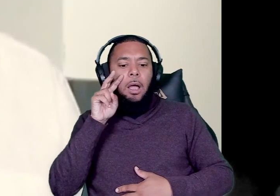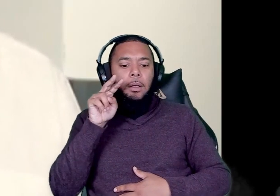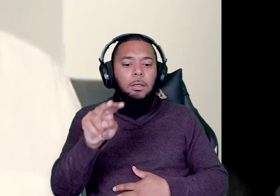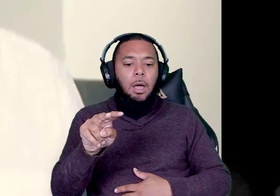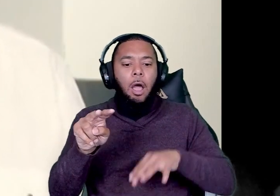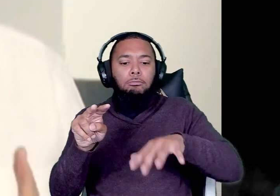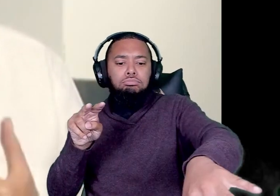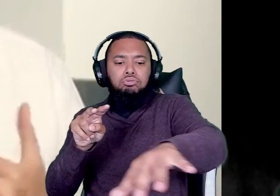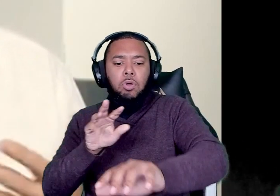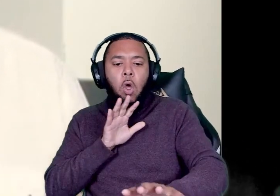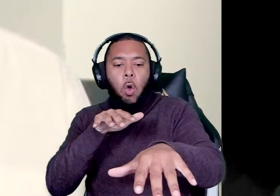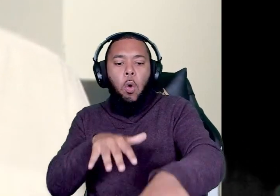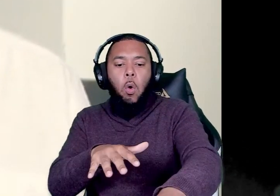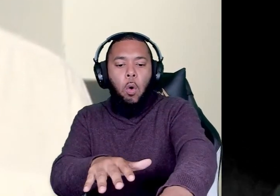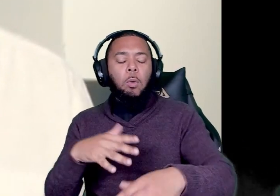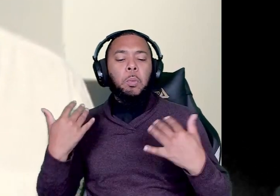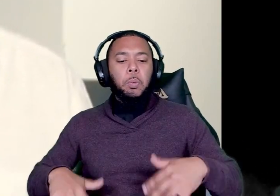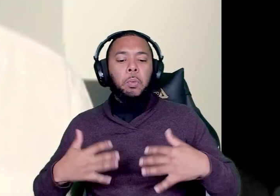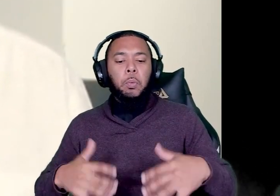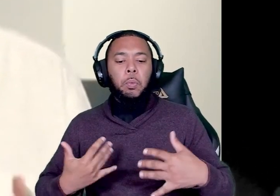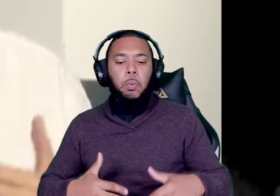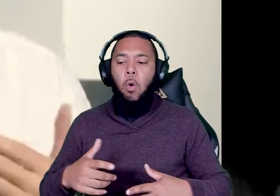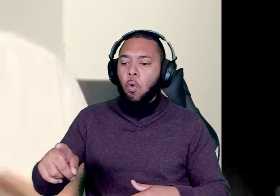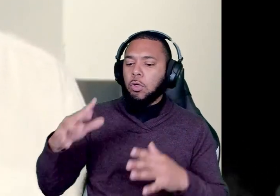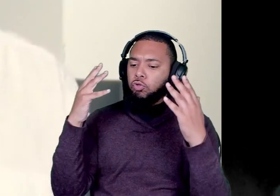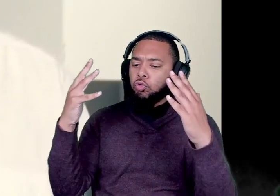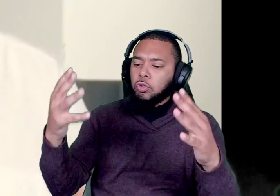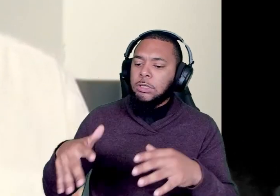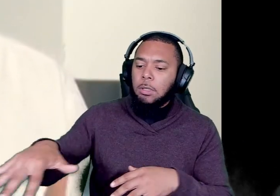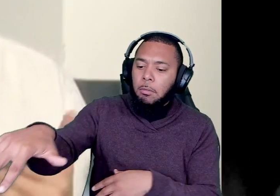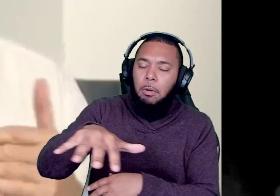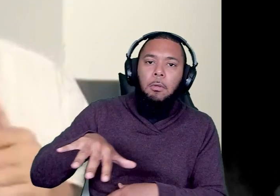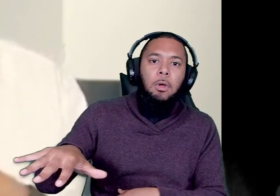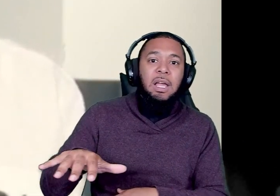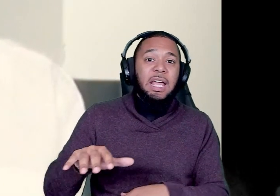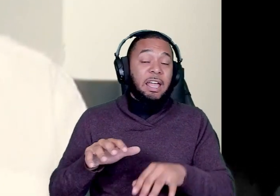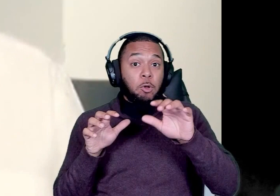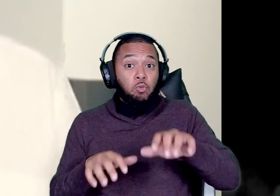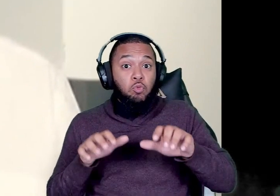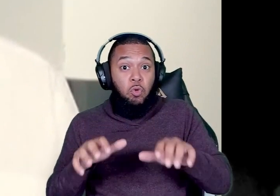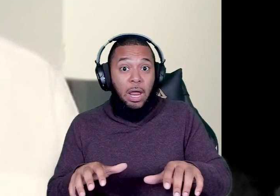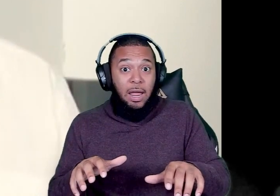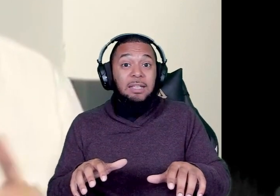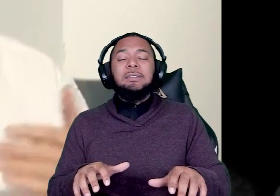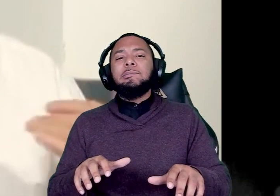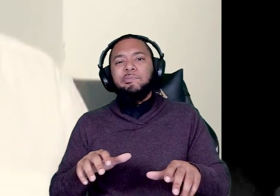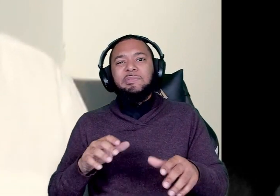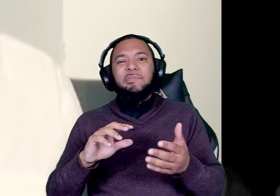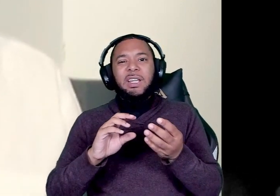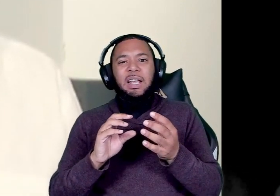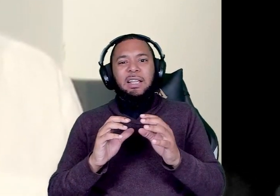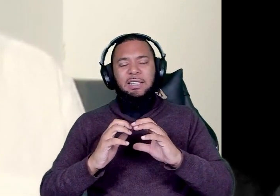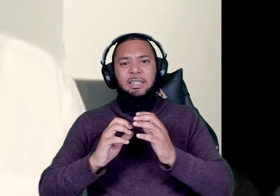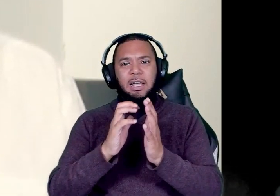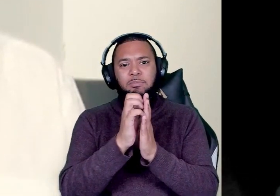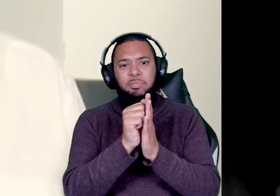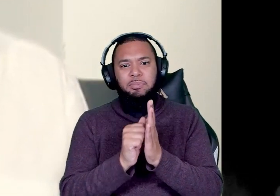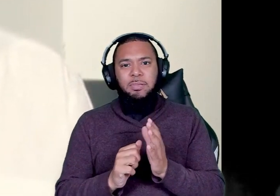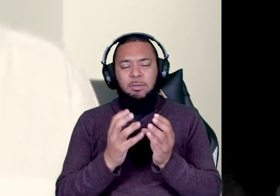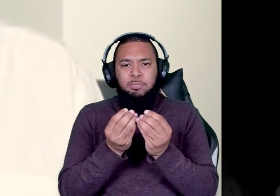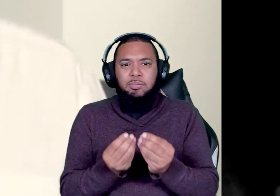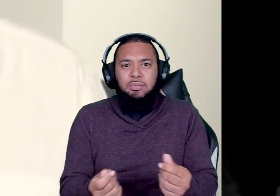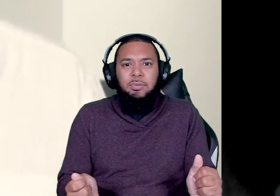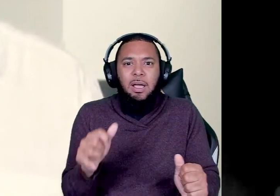Pacific Ocean. Build a lot of houses there. If it does rain, a lot of times there's erosional problems, destabilization of